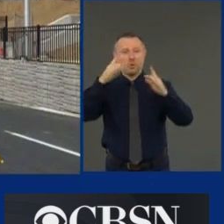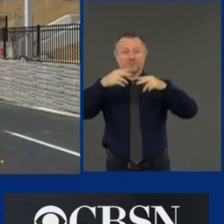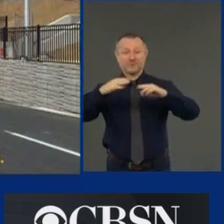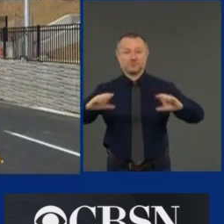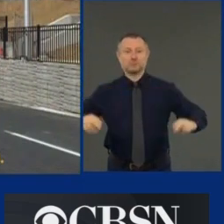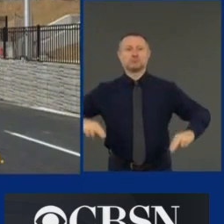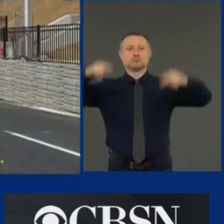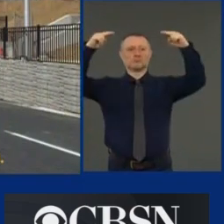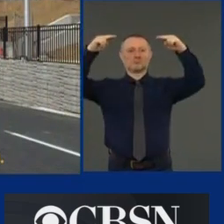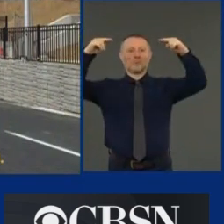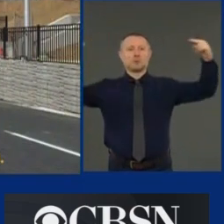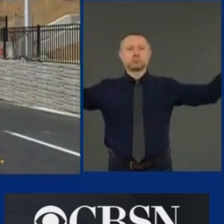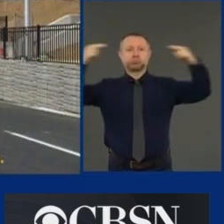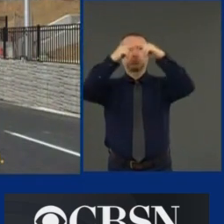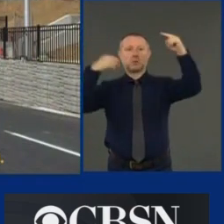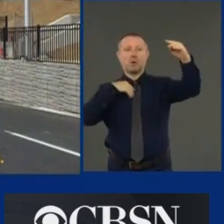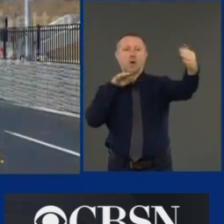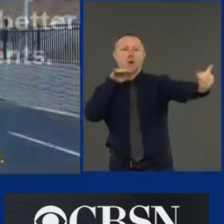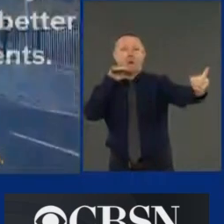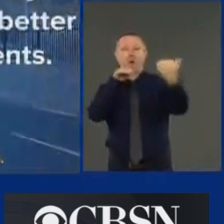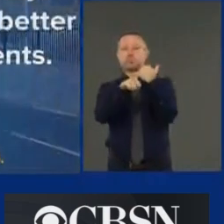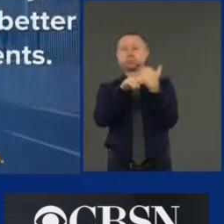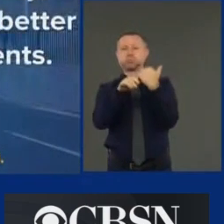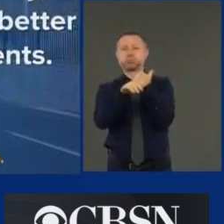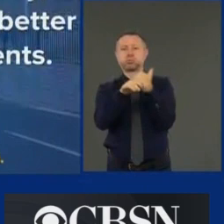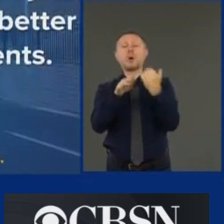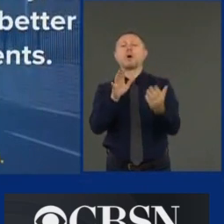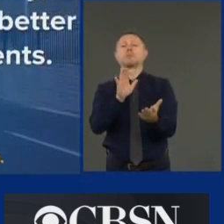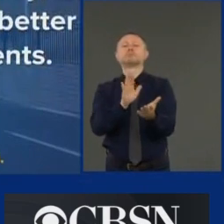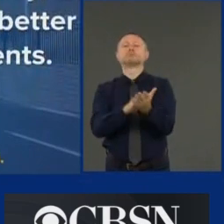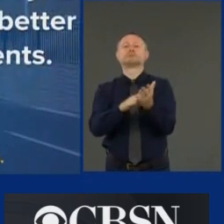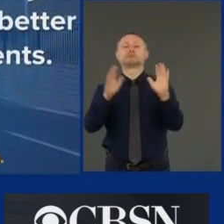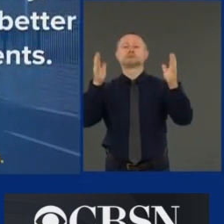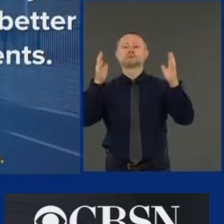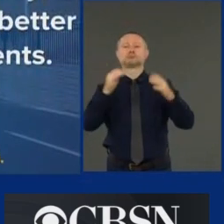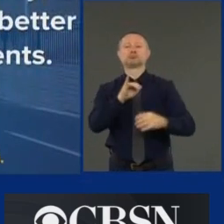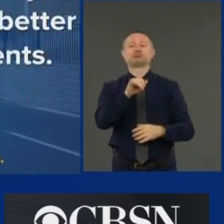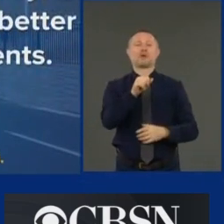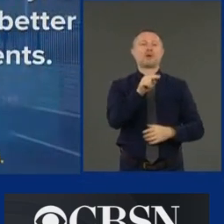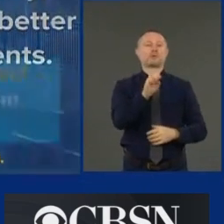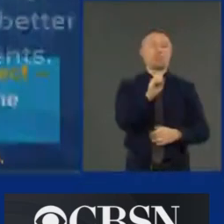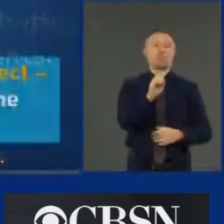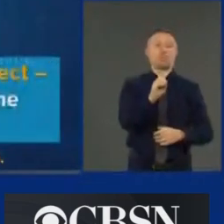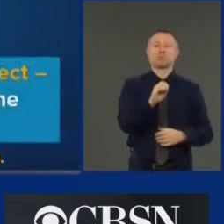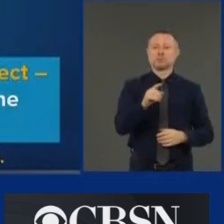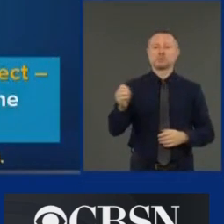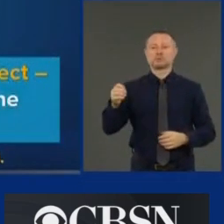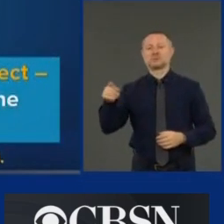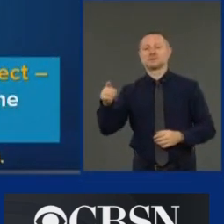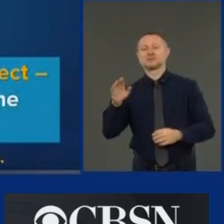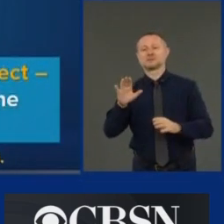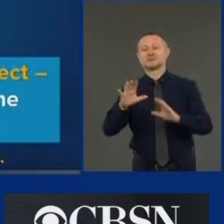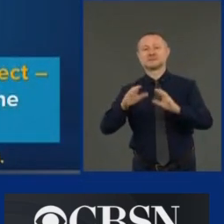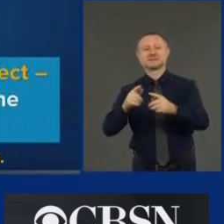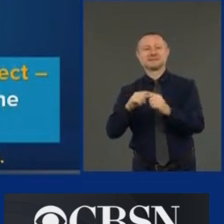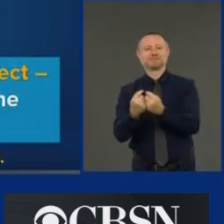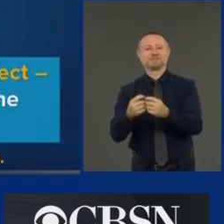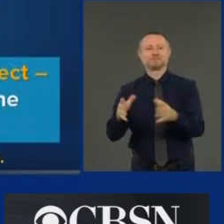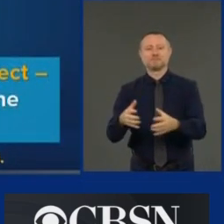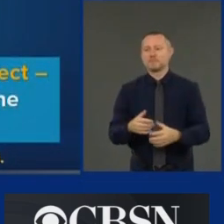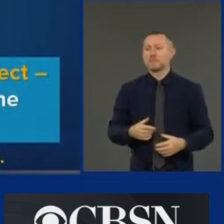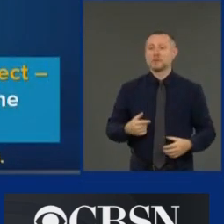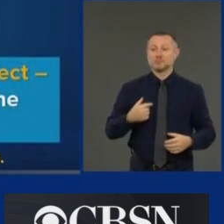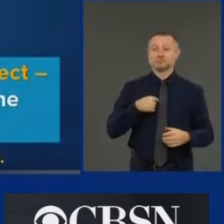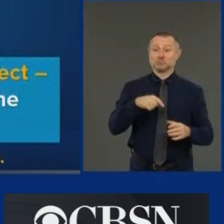done again to Jano and his whole team. This project is part of a larger